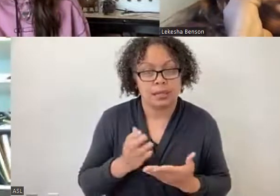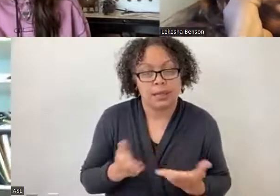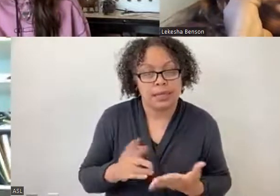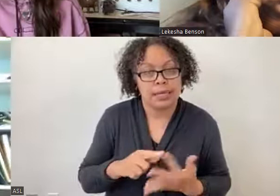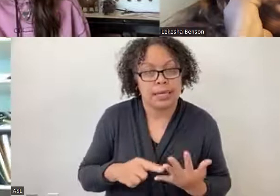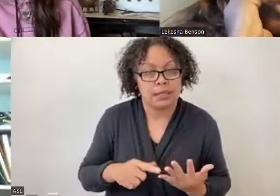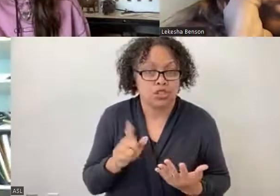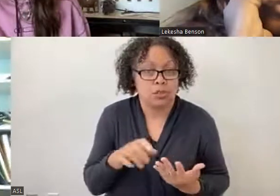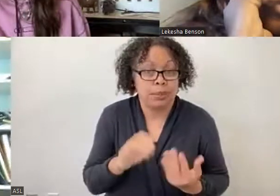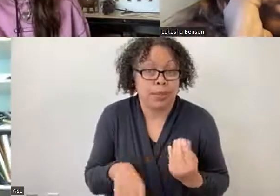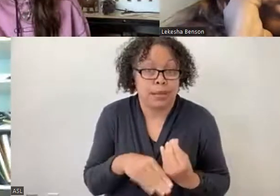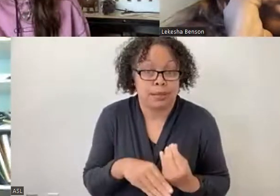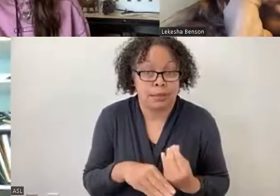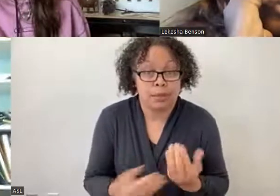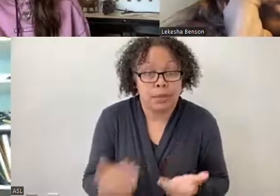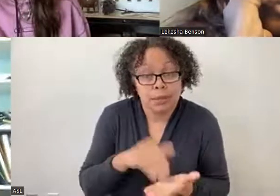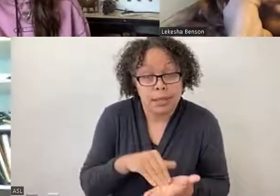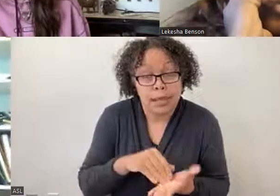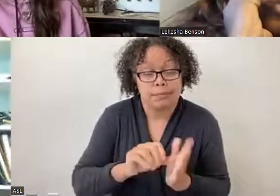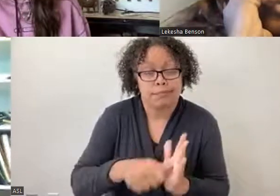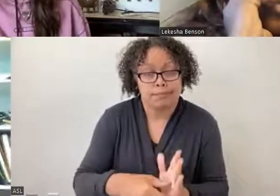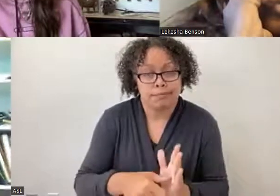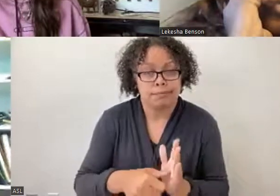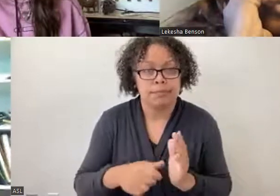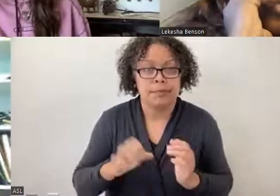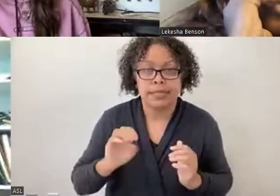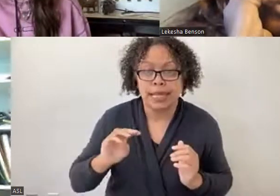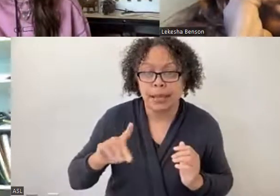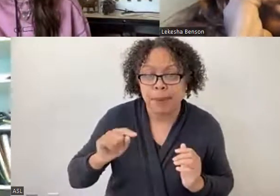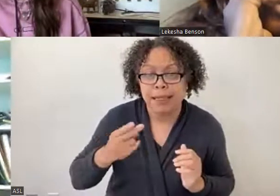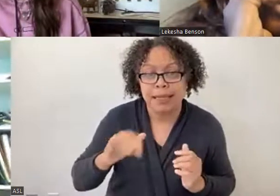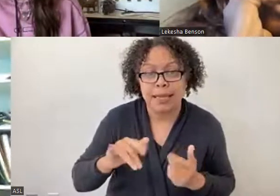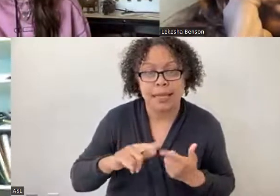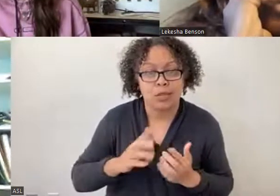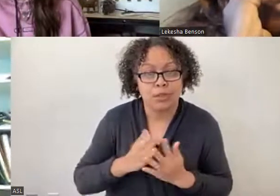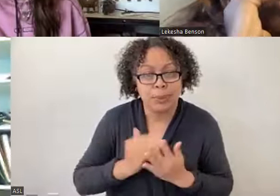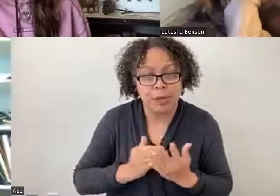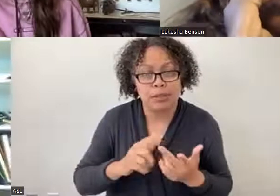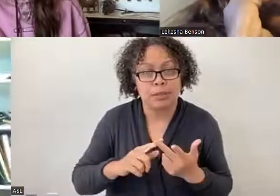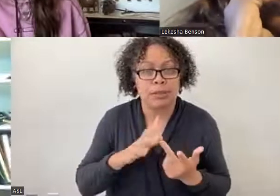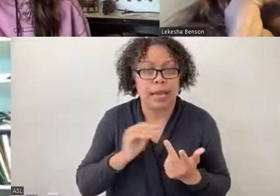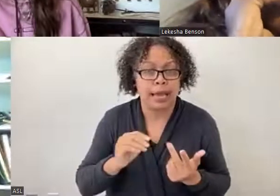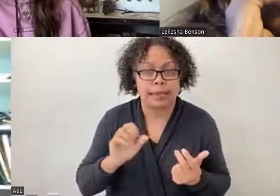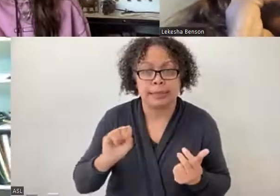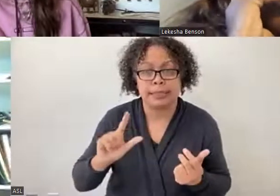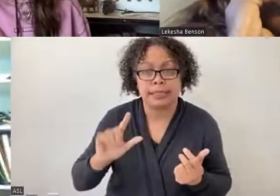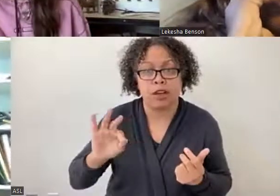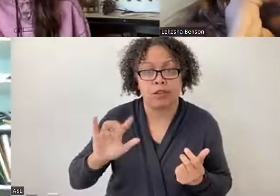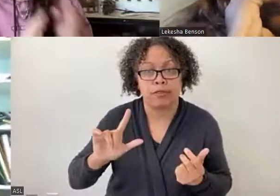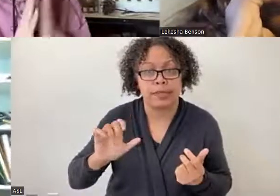think should be added, again, to reemphasize empathy, transparency, and selflessness. Thank